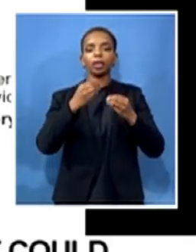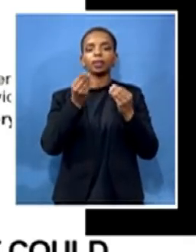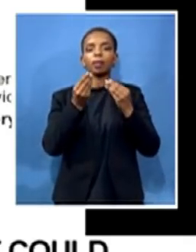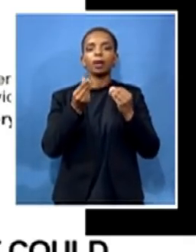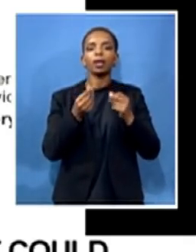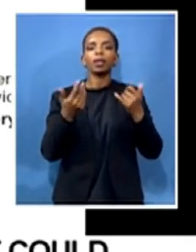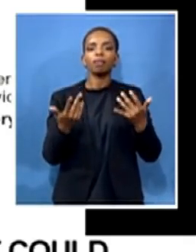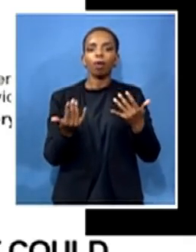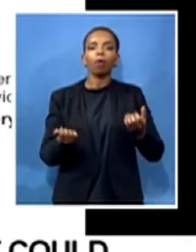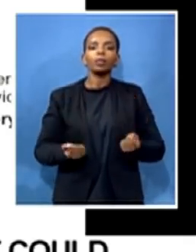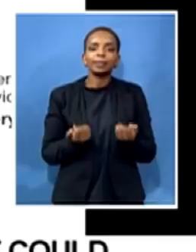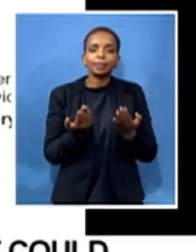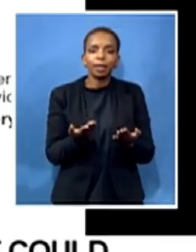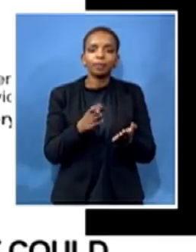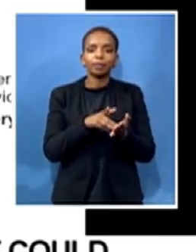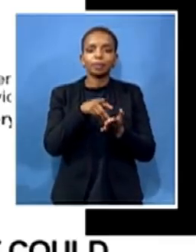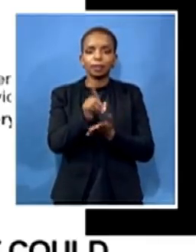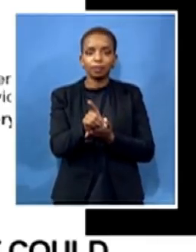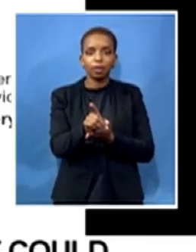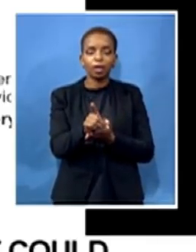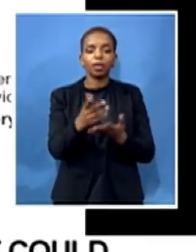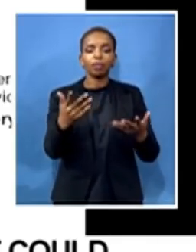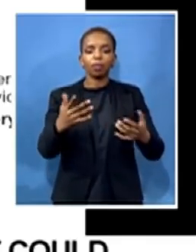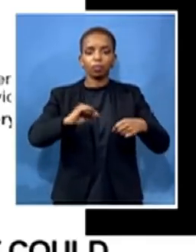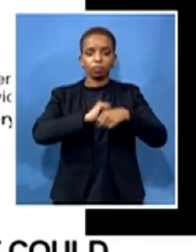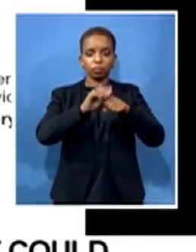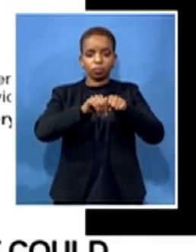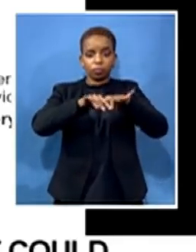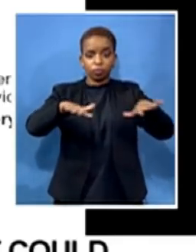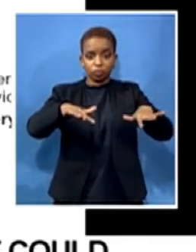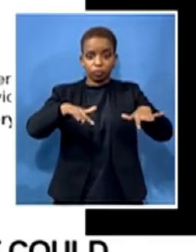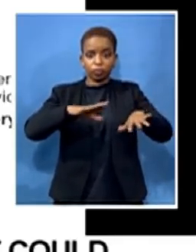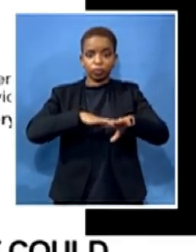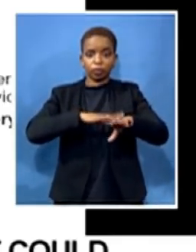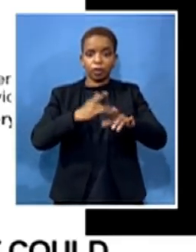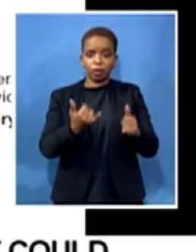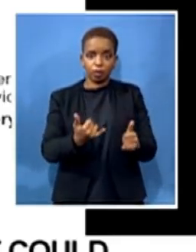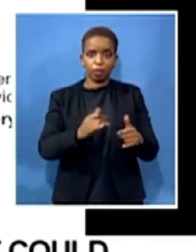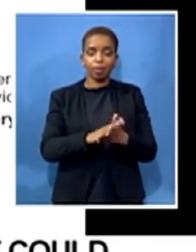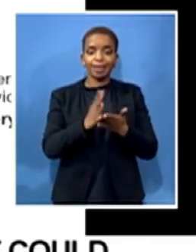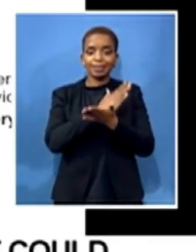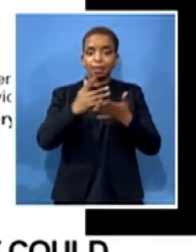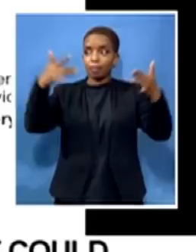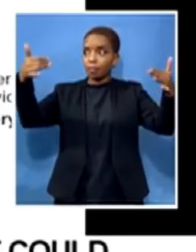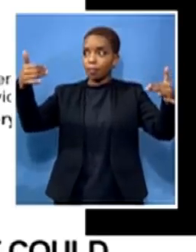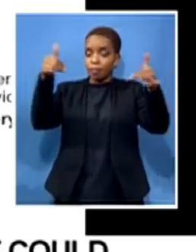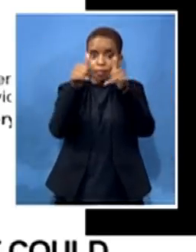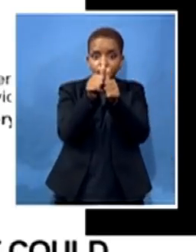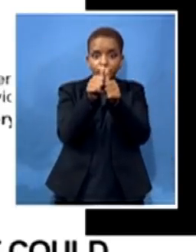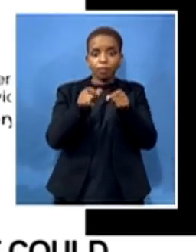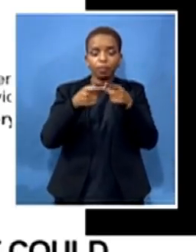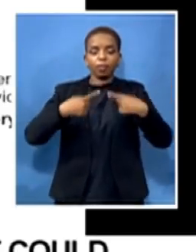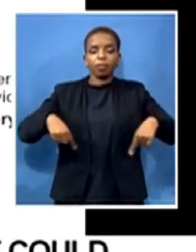COVID. Some of the partners that we have partnered with to mobilize this money